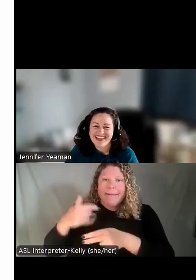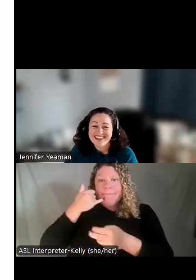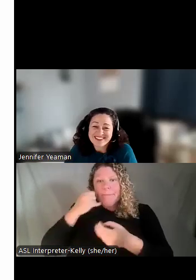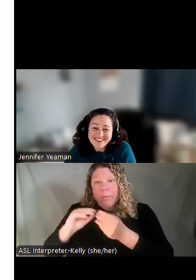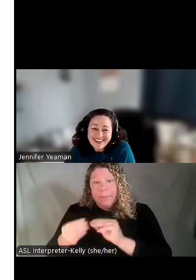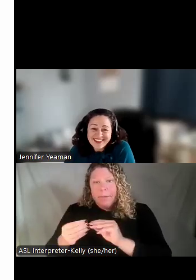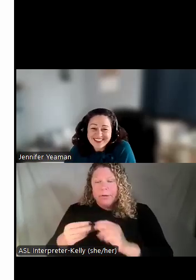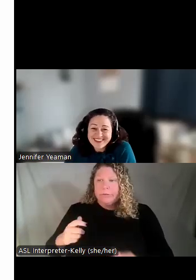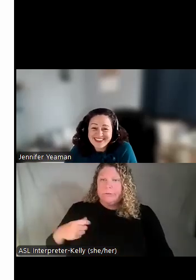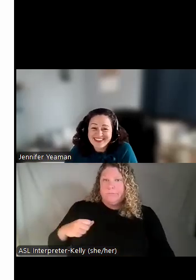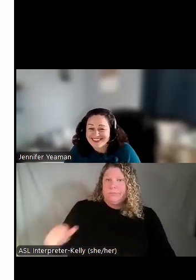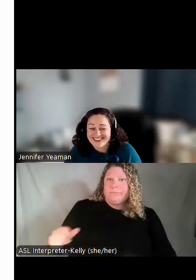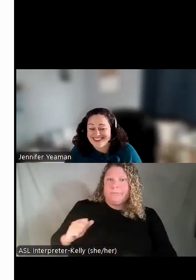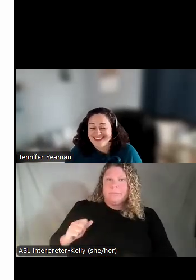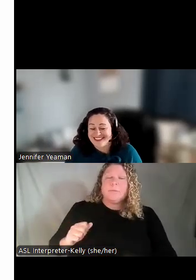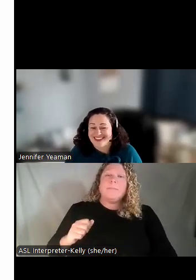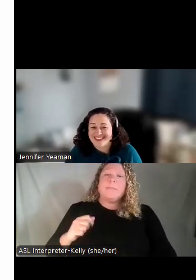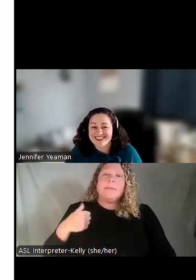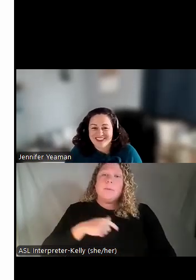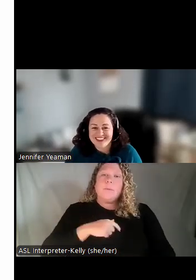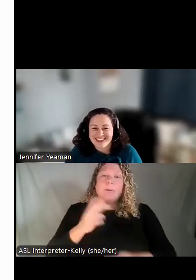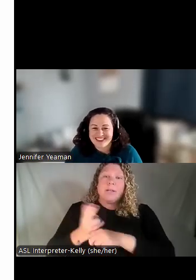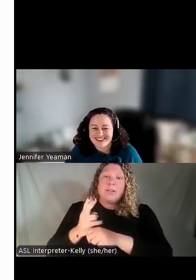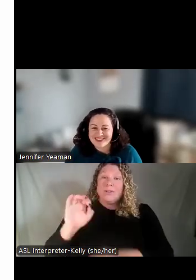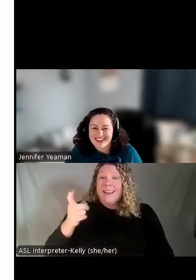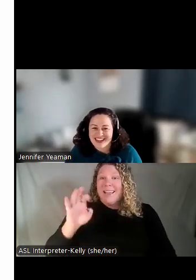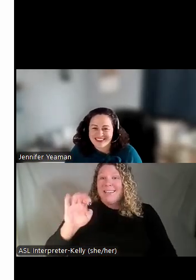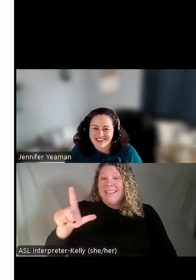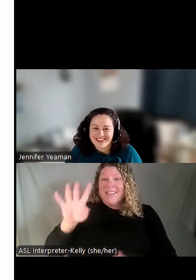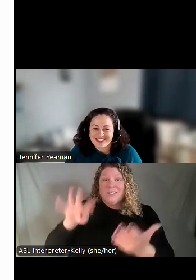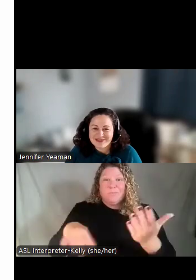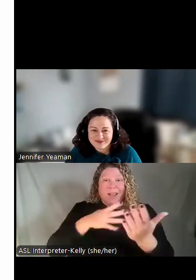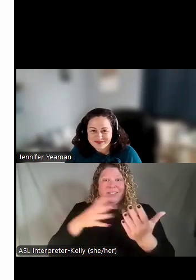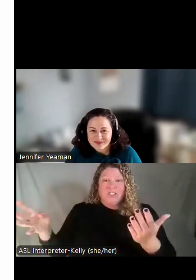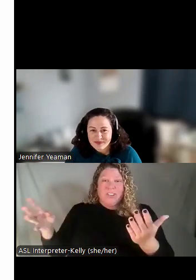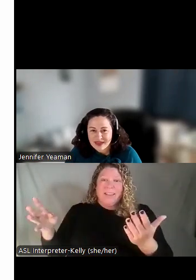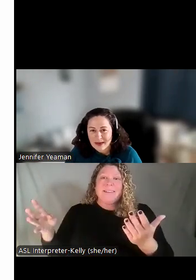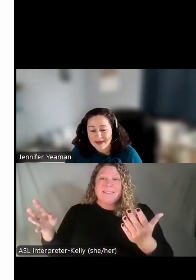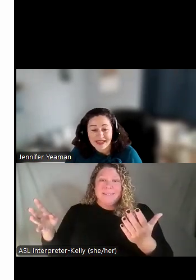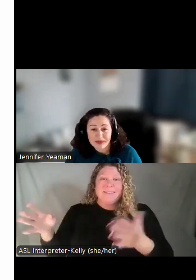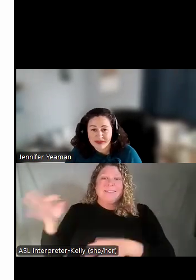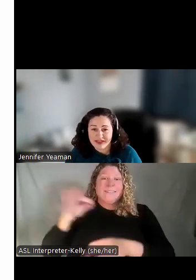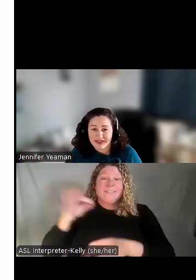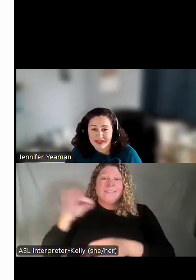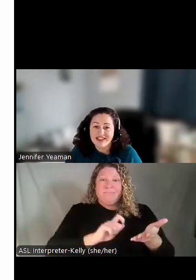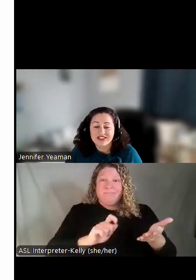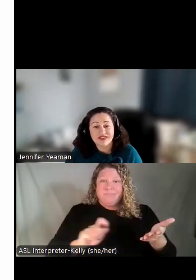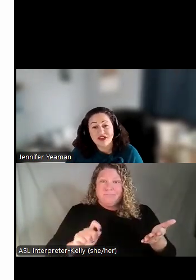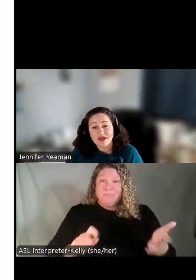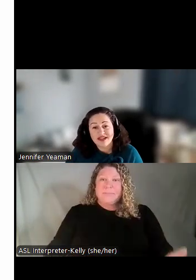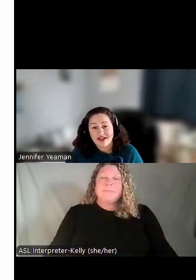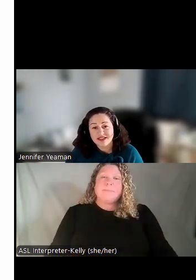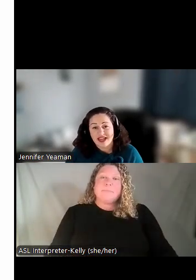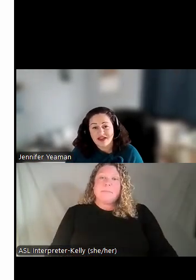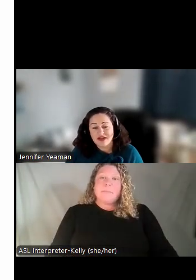paper. So what we ended up doing is we just used an Excel spreadsheet to replicate the feature and capability. So